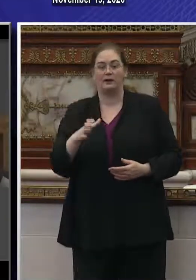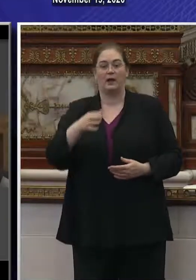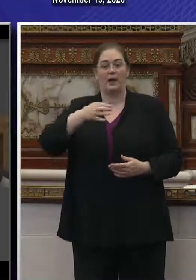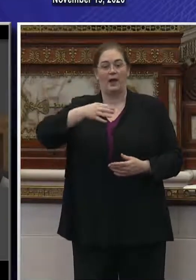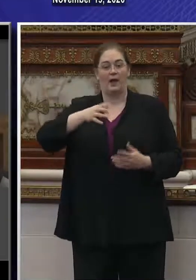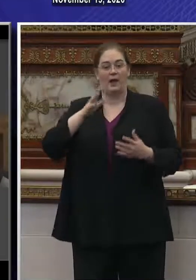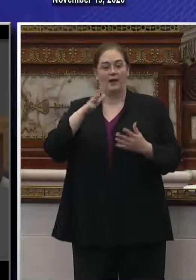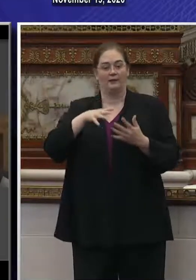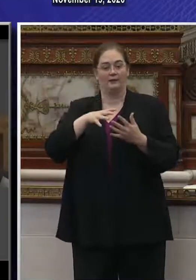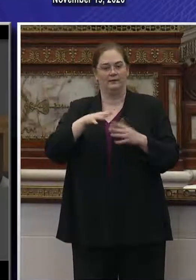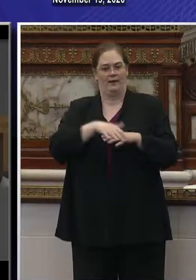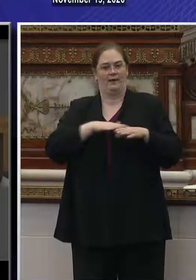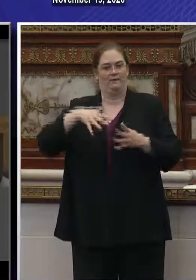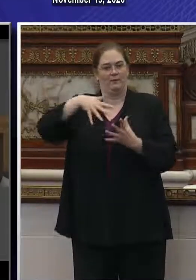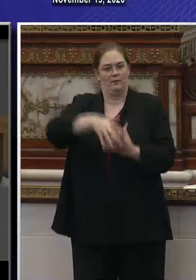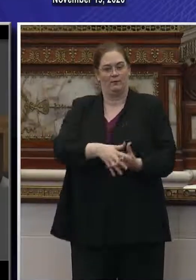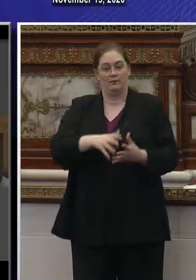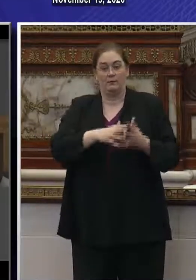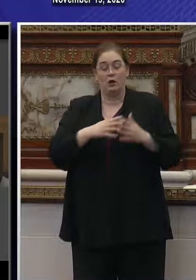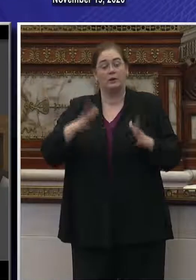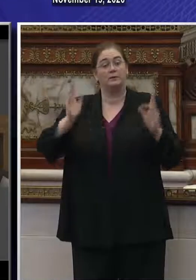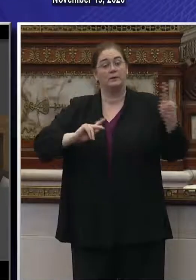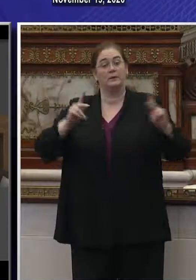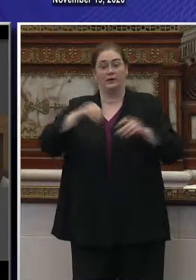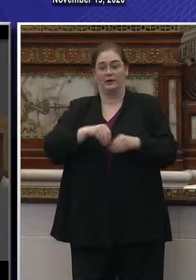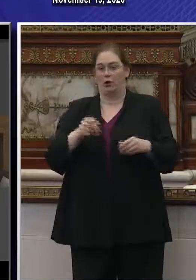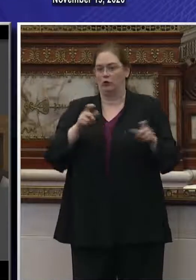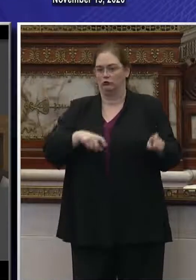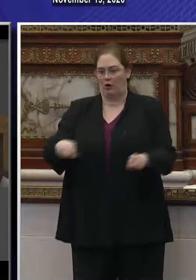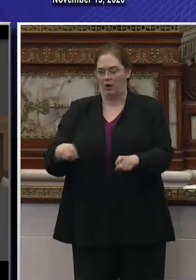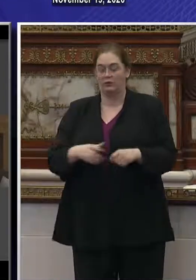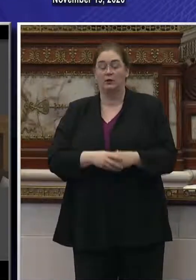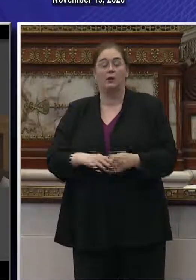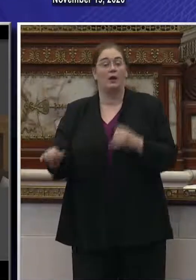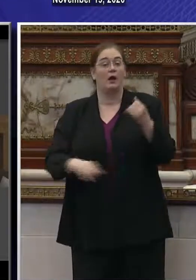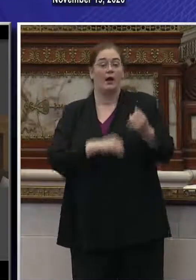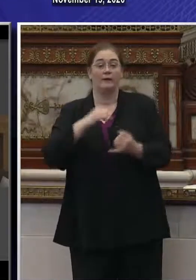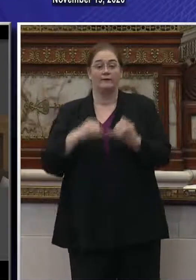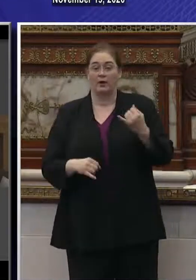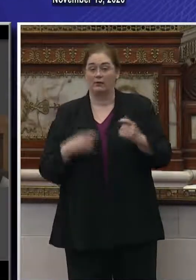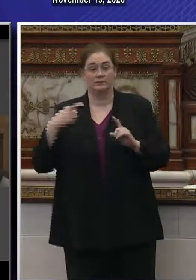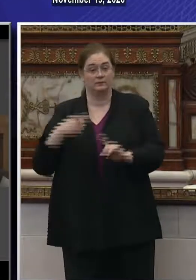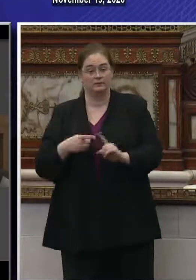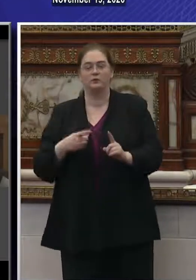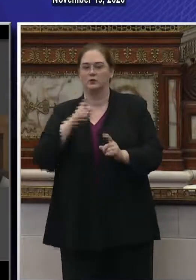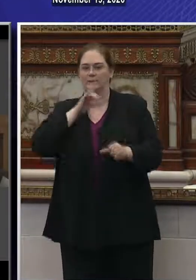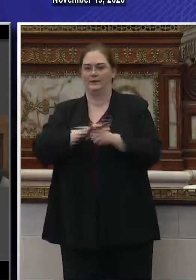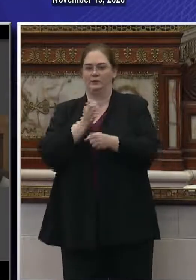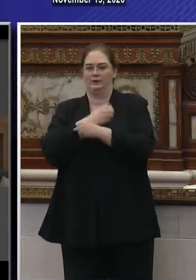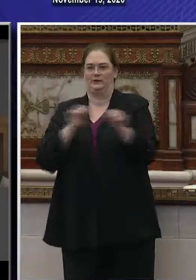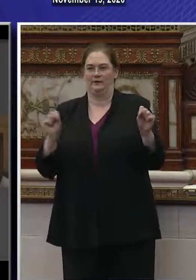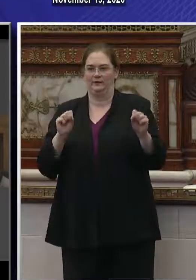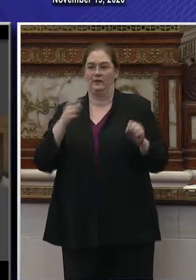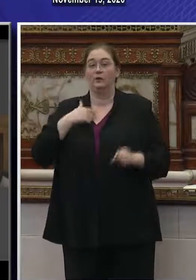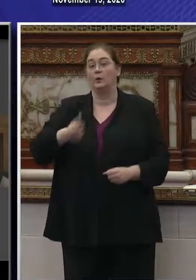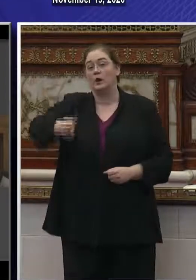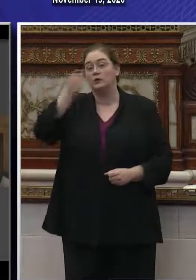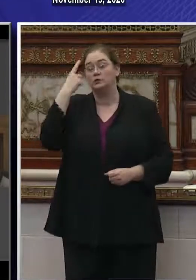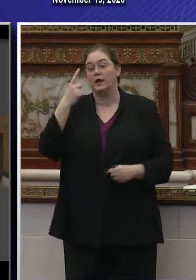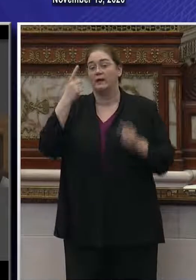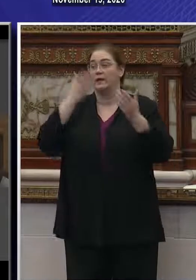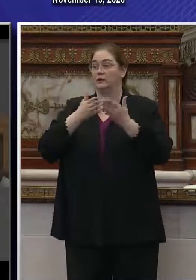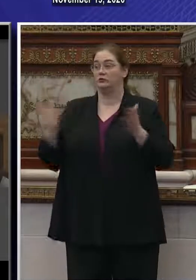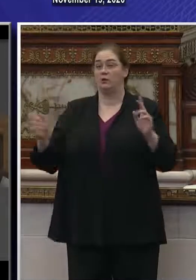American individuals in our clinical trial. And finally, we're committed to safety. We understand that if the